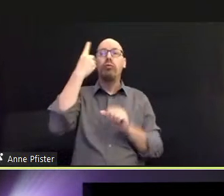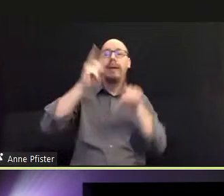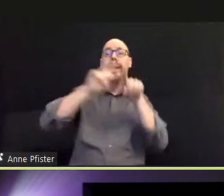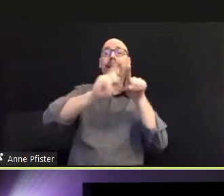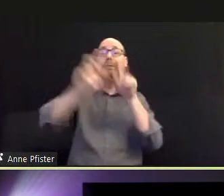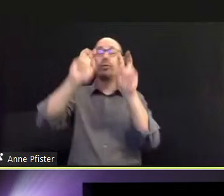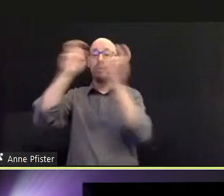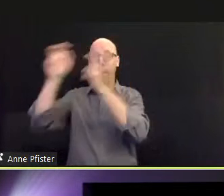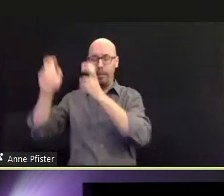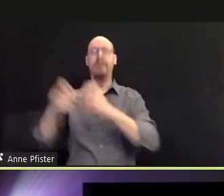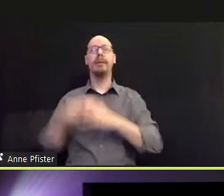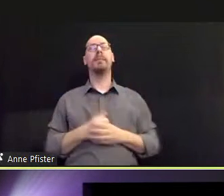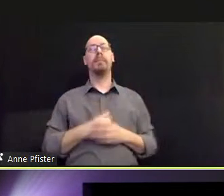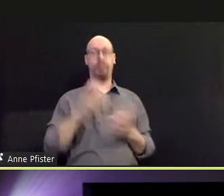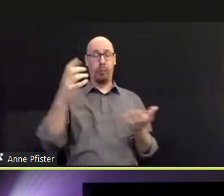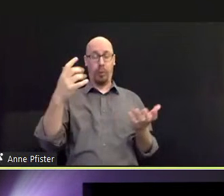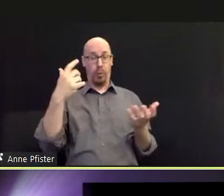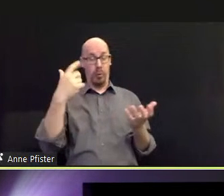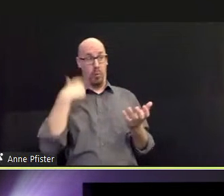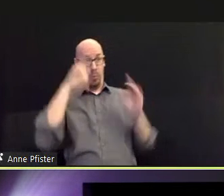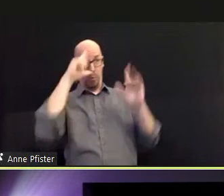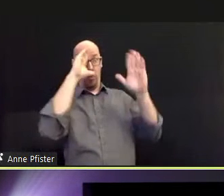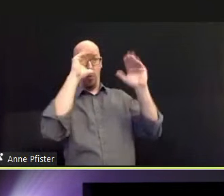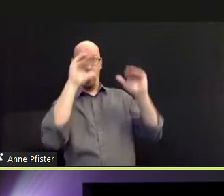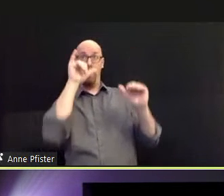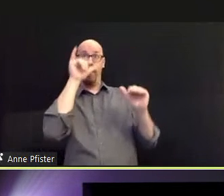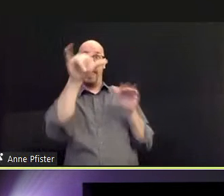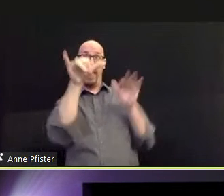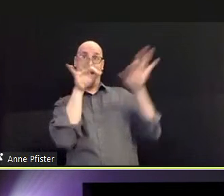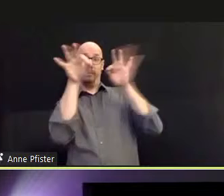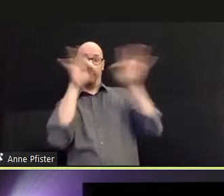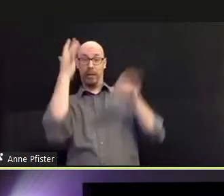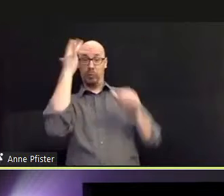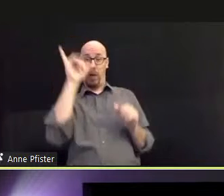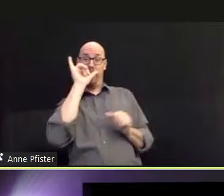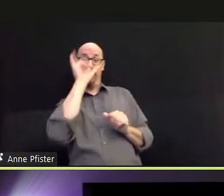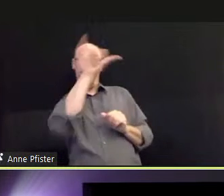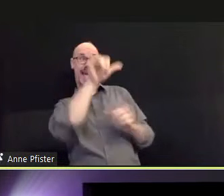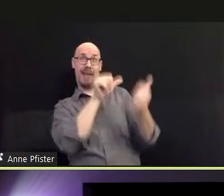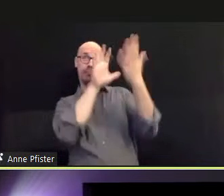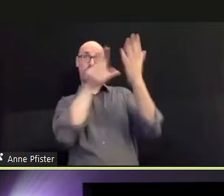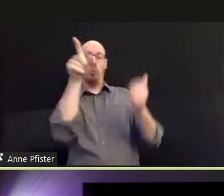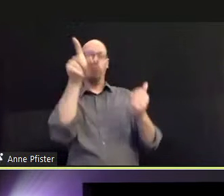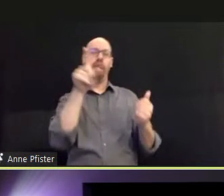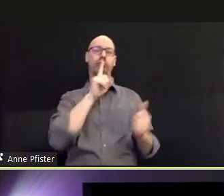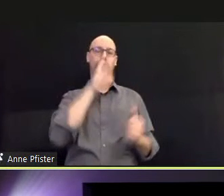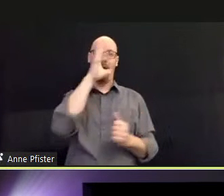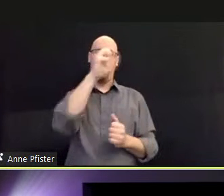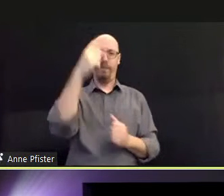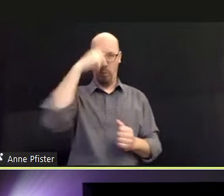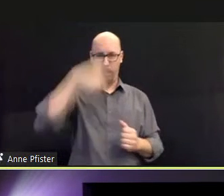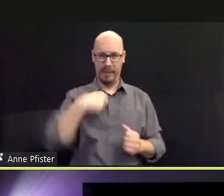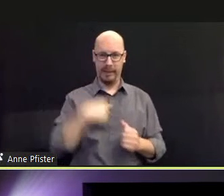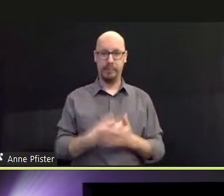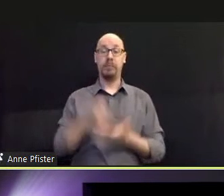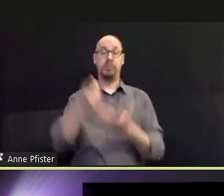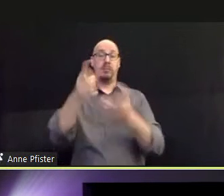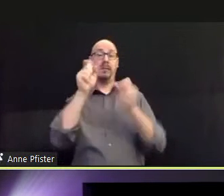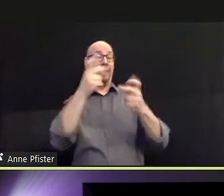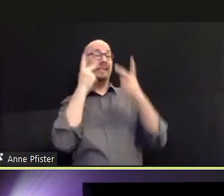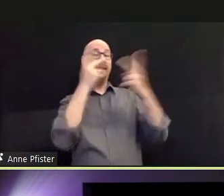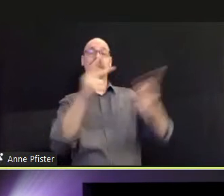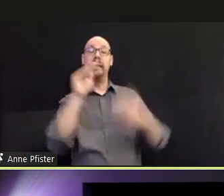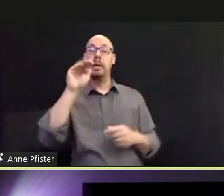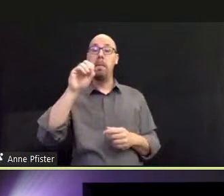perhaps that's at least partially explains why this acrostic approach appeals to me. So you can look at Monaghan's themes or